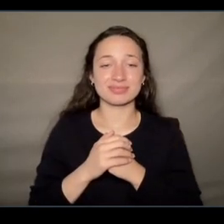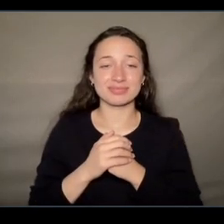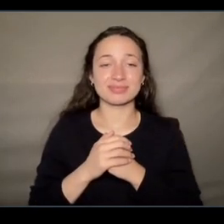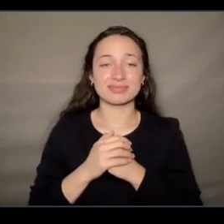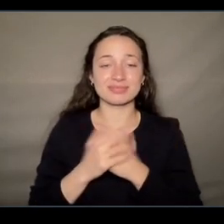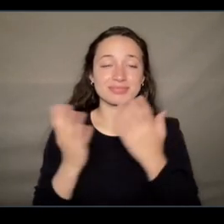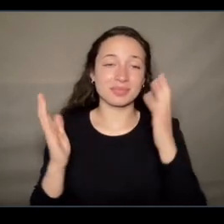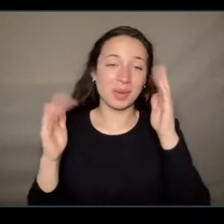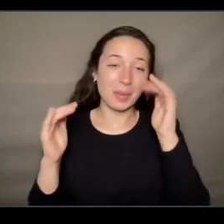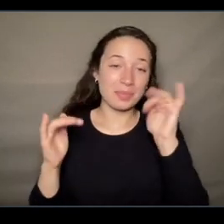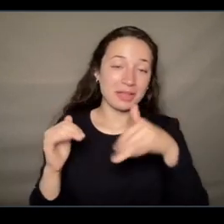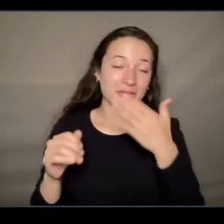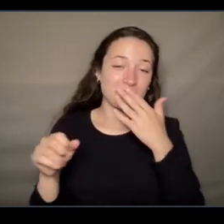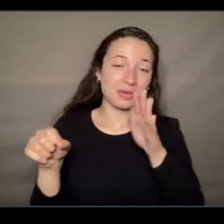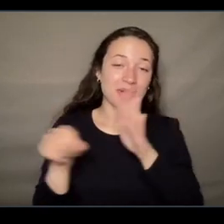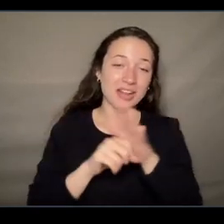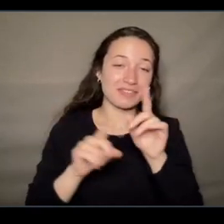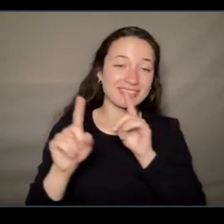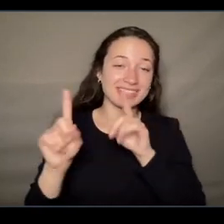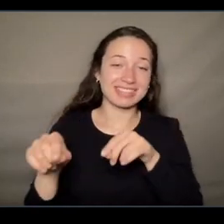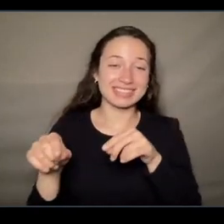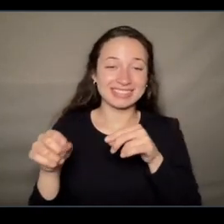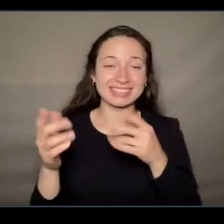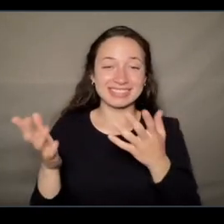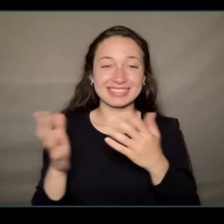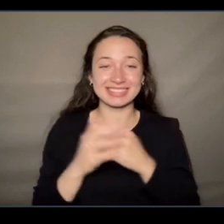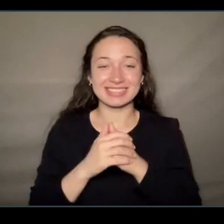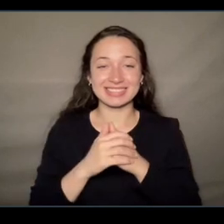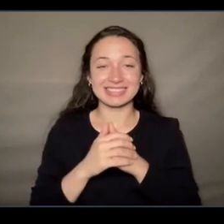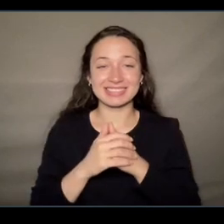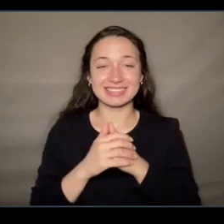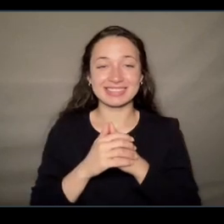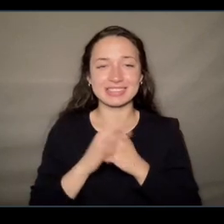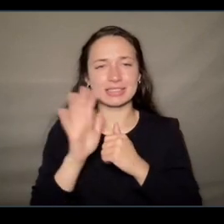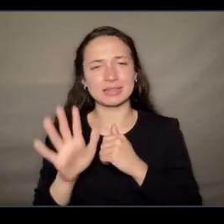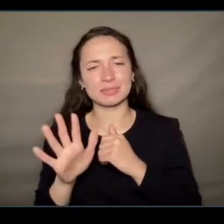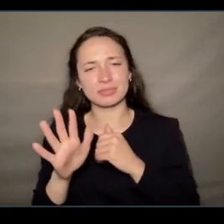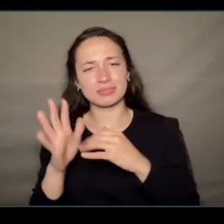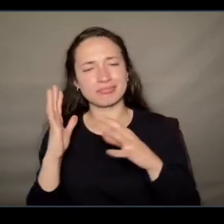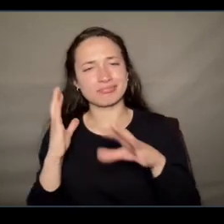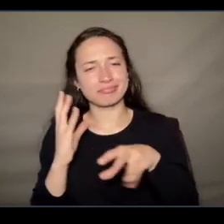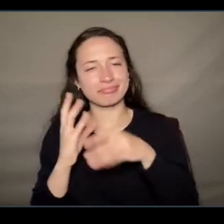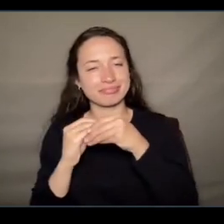my poetry. So I hope that's good enough answer.